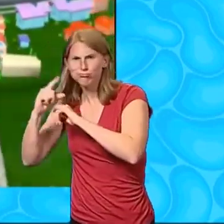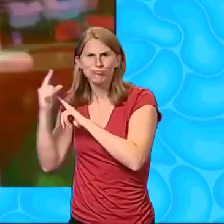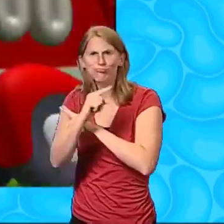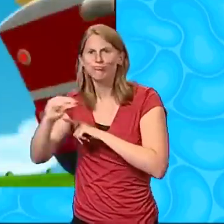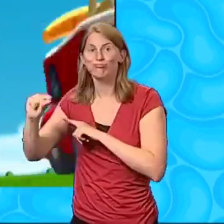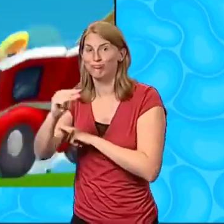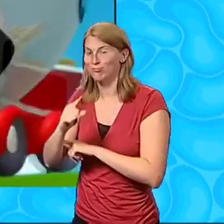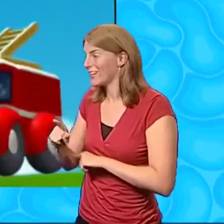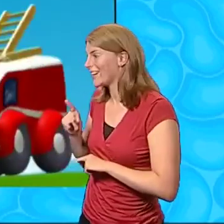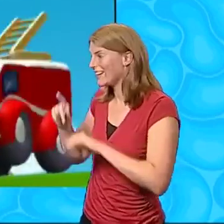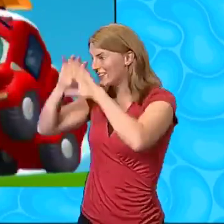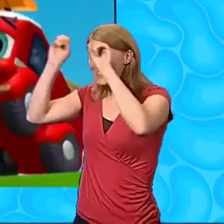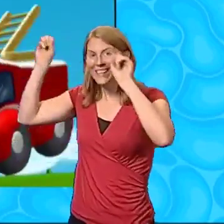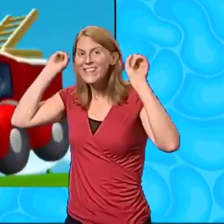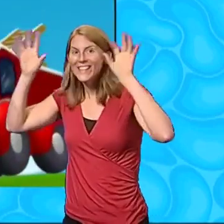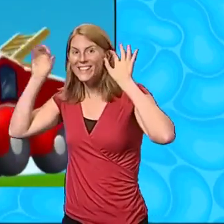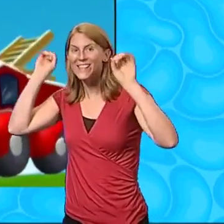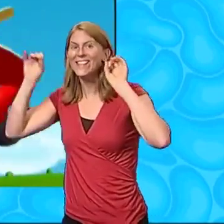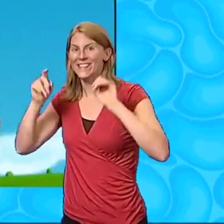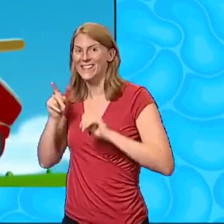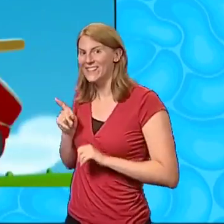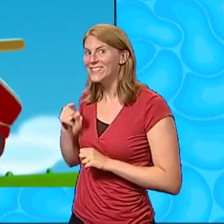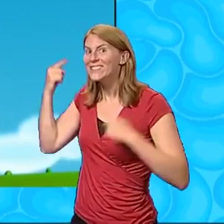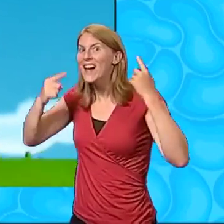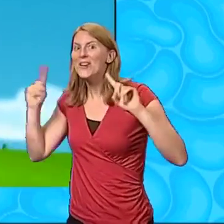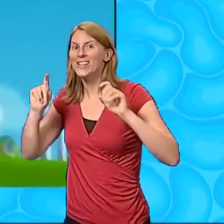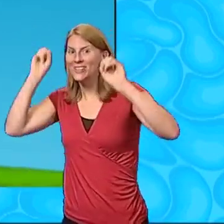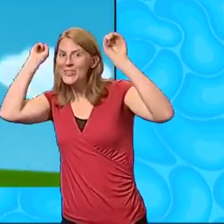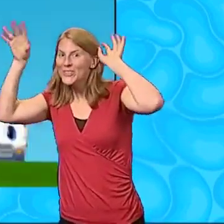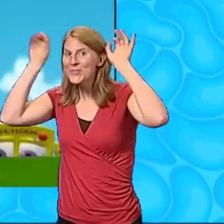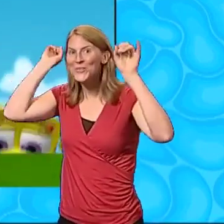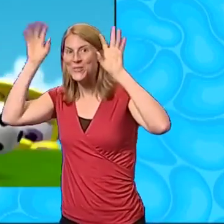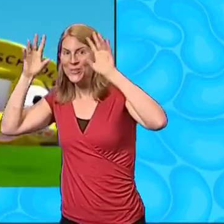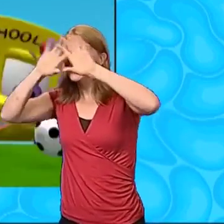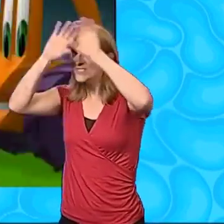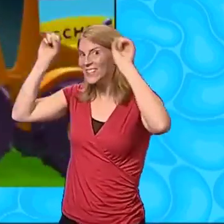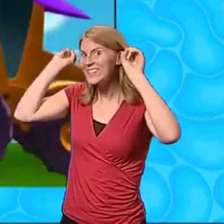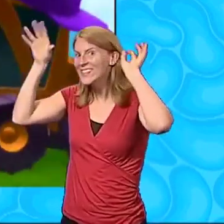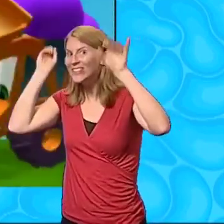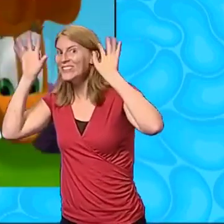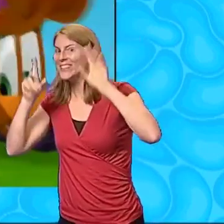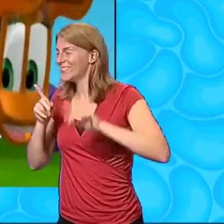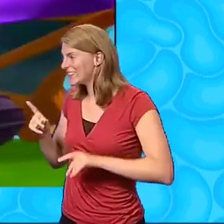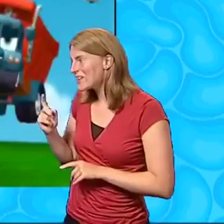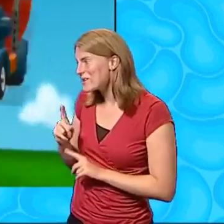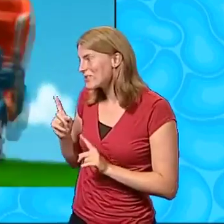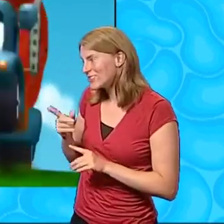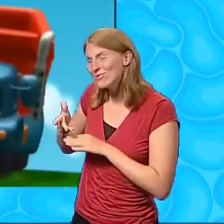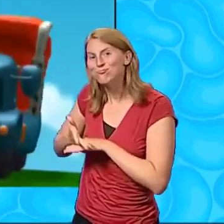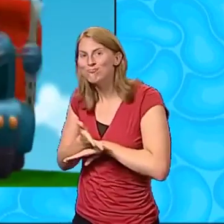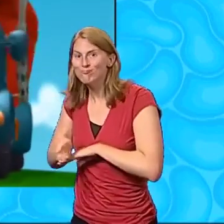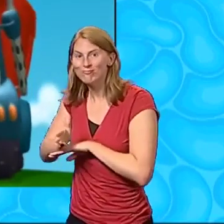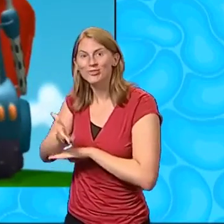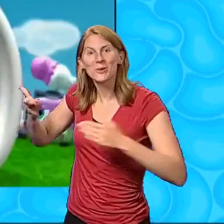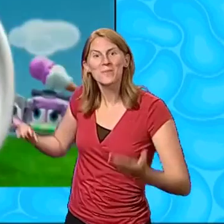friends Finley the Fire Engine That's the sound, the sound of his sirens Finley